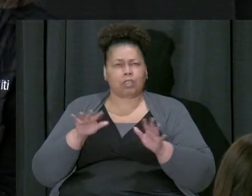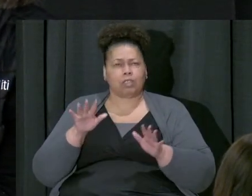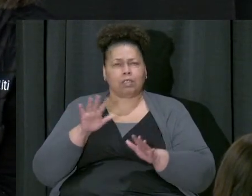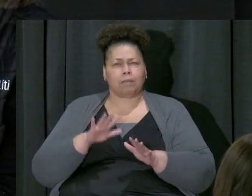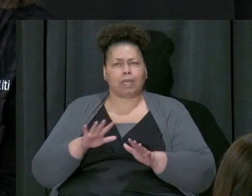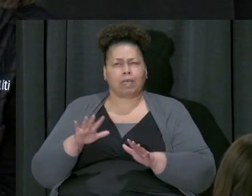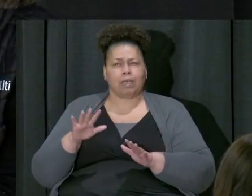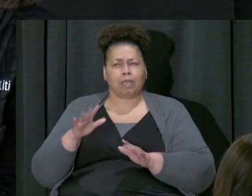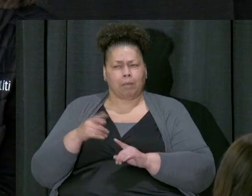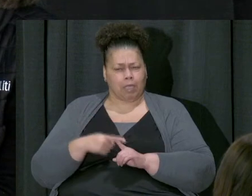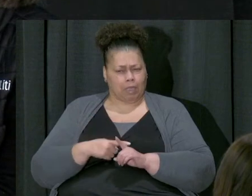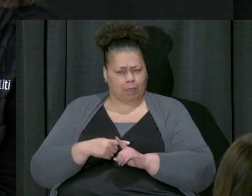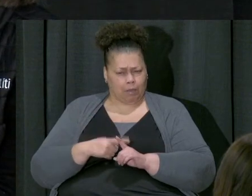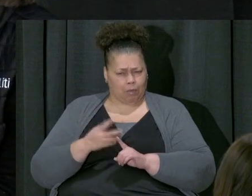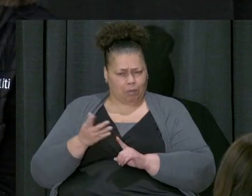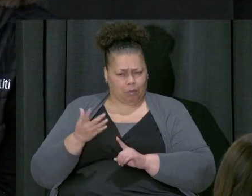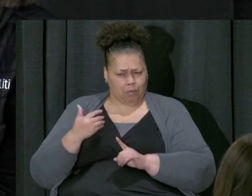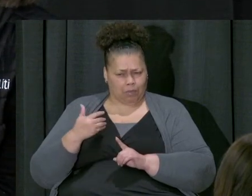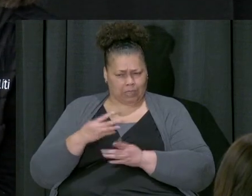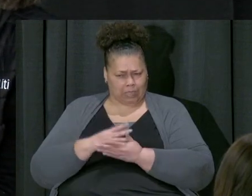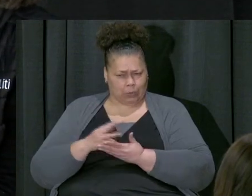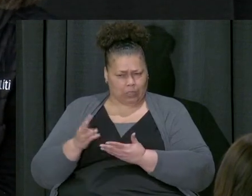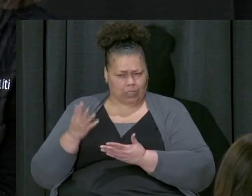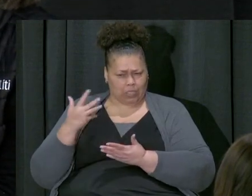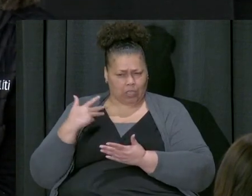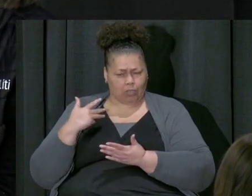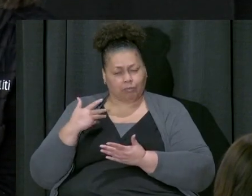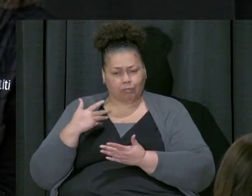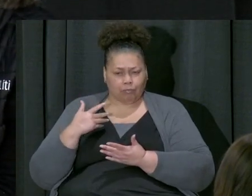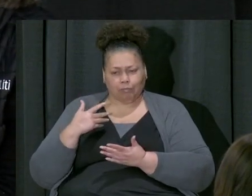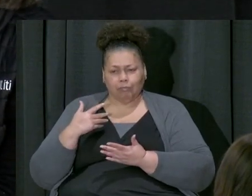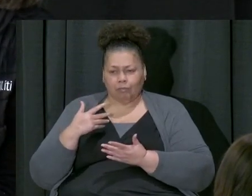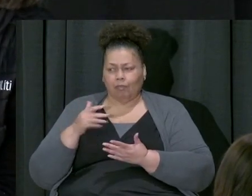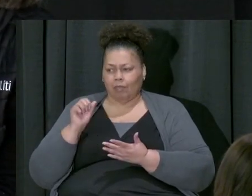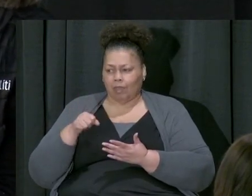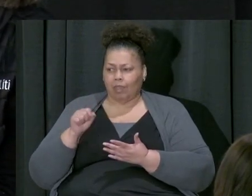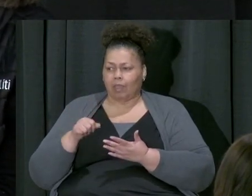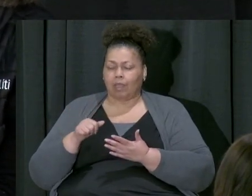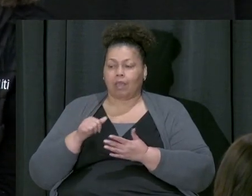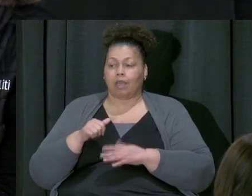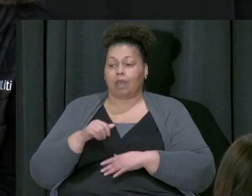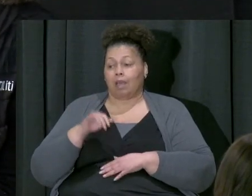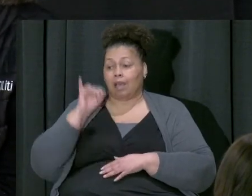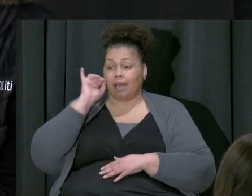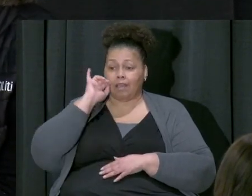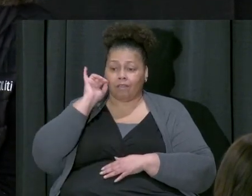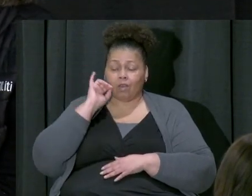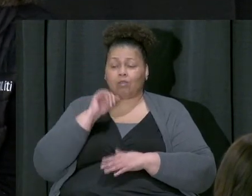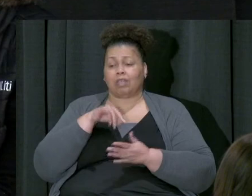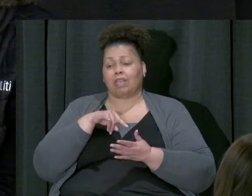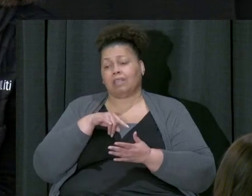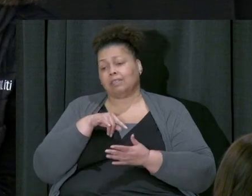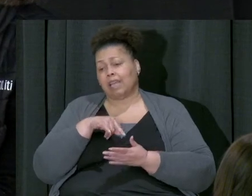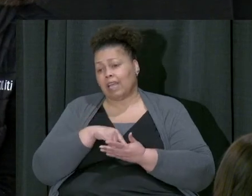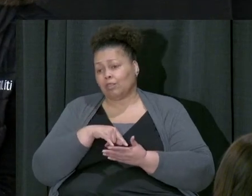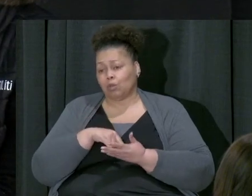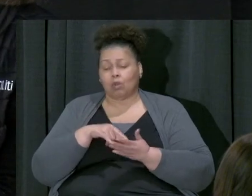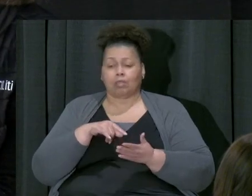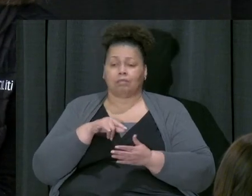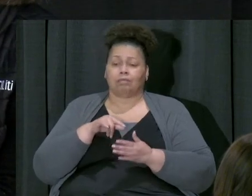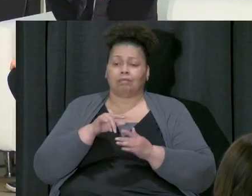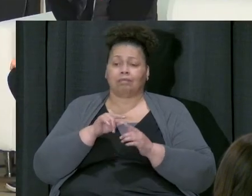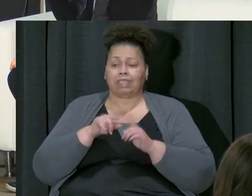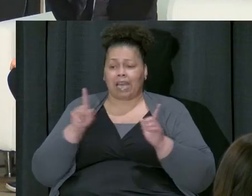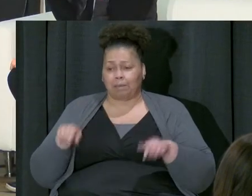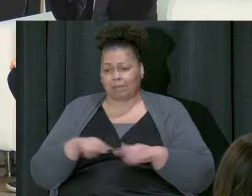month ago or 6 weeks ago. Yeah. So you can download it on your iPhone, Android, or tablet. Okay, very good. Excellent.